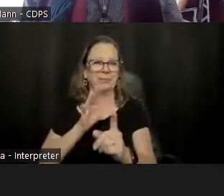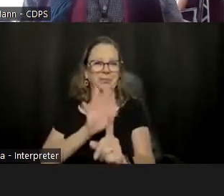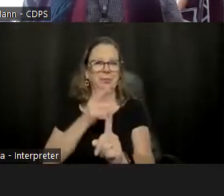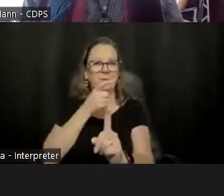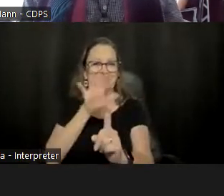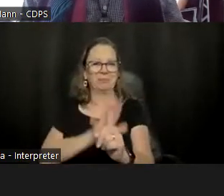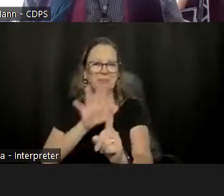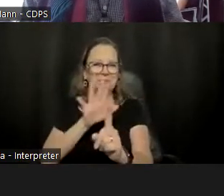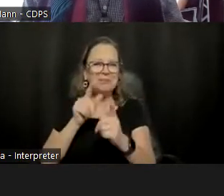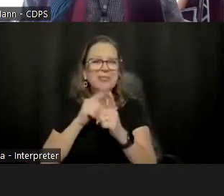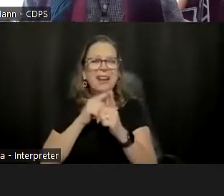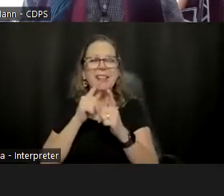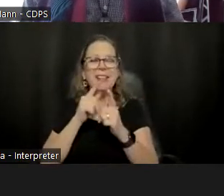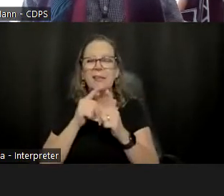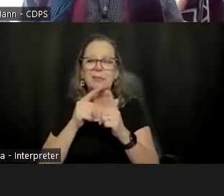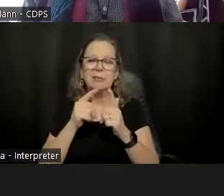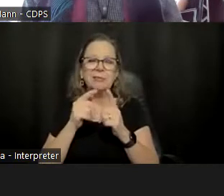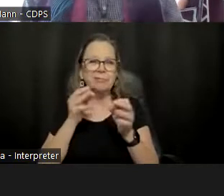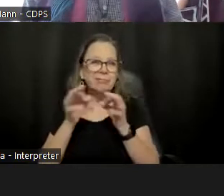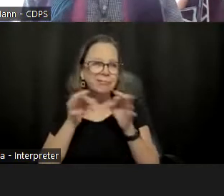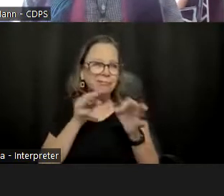able to give you some idea on how